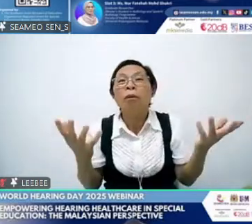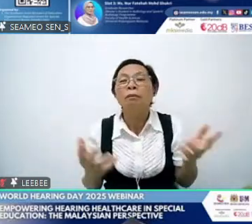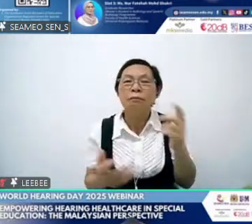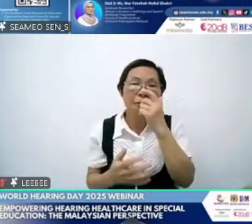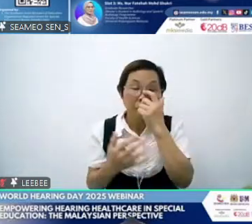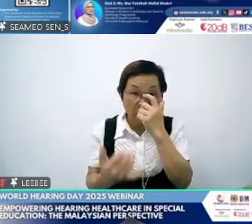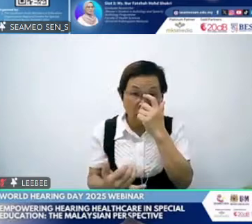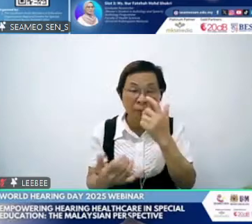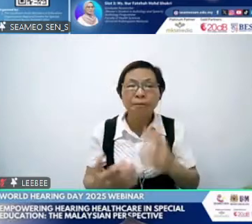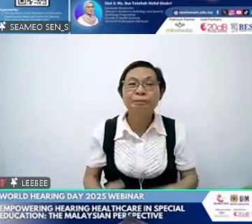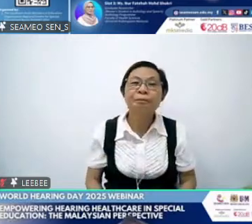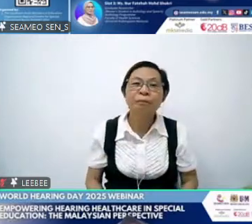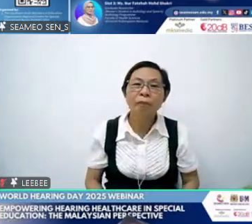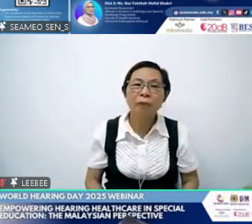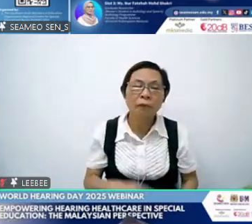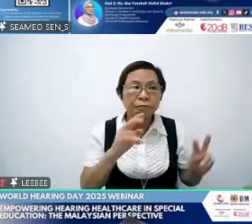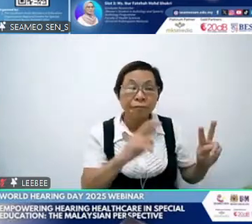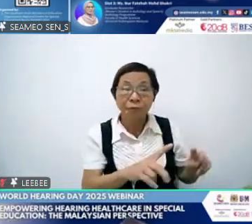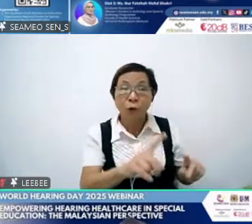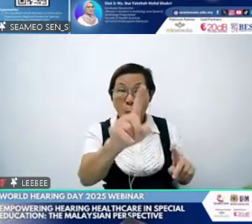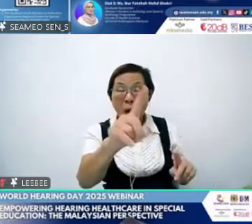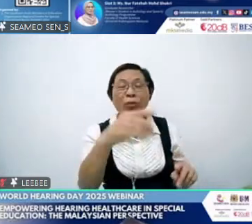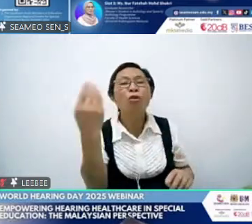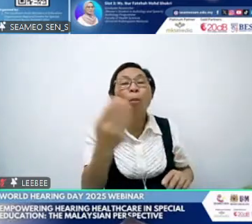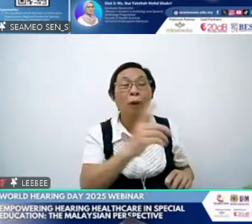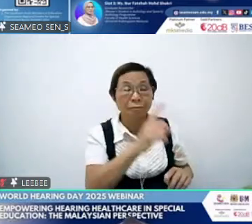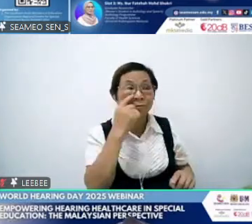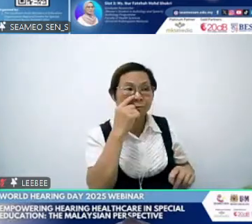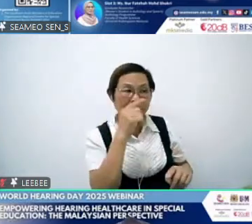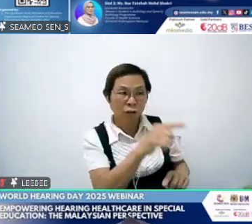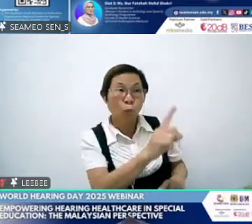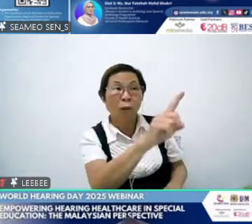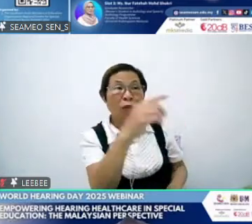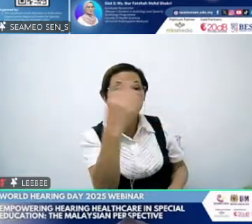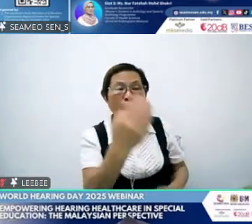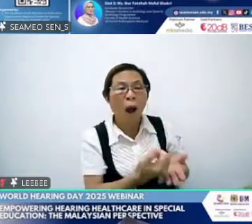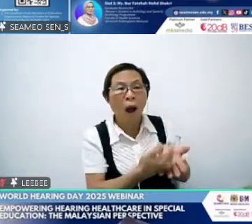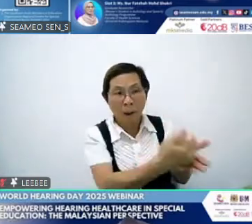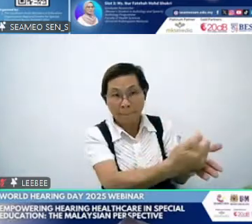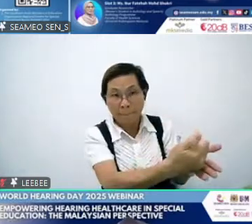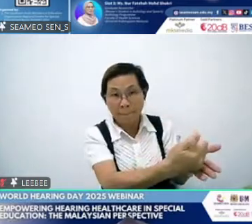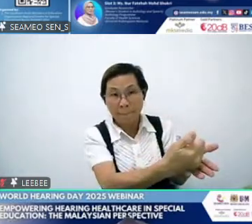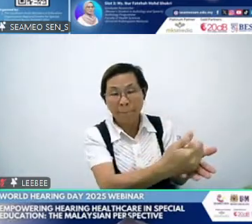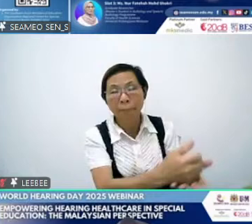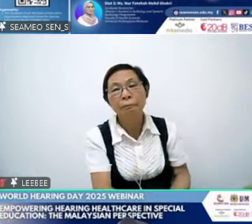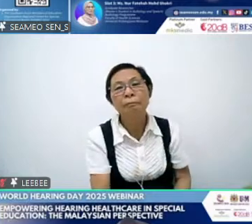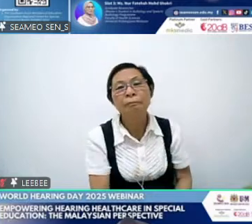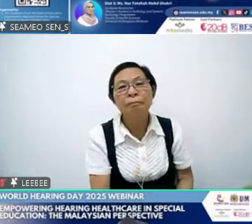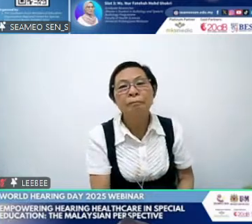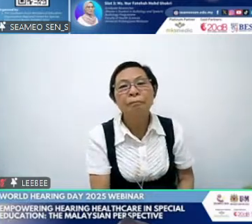Now let's take a look at one of the common intervention which have been